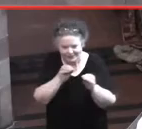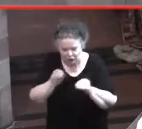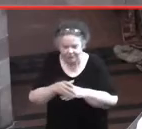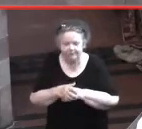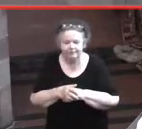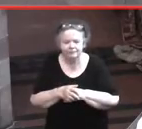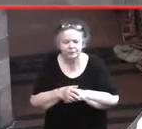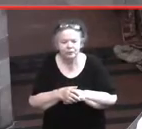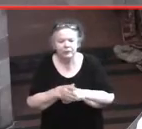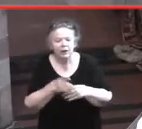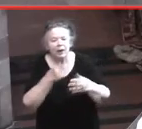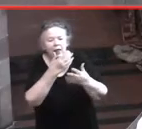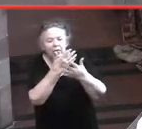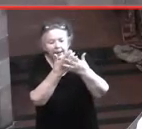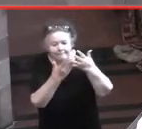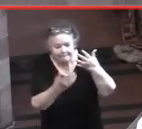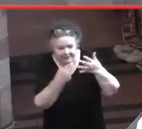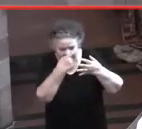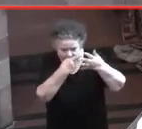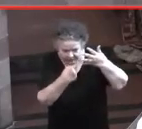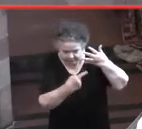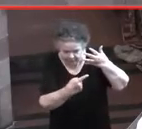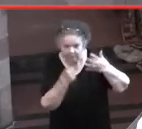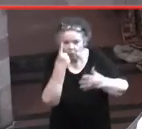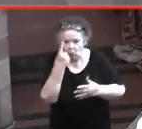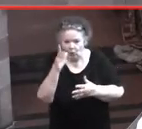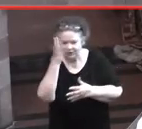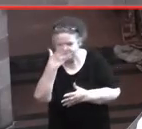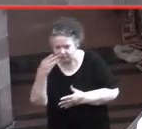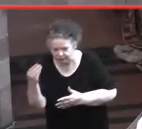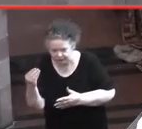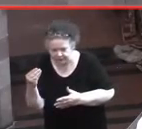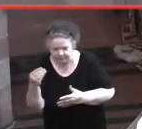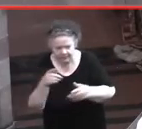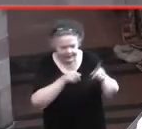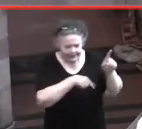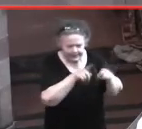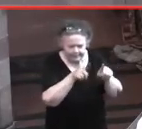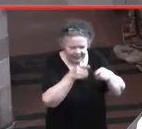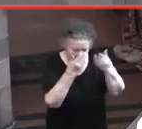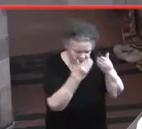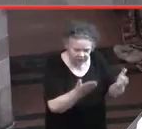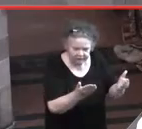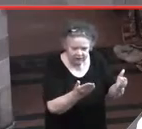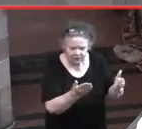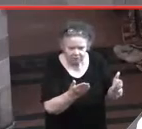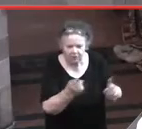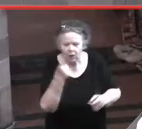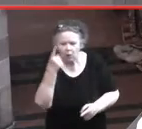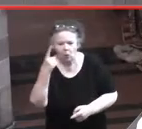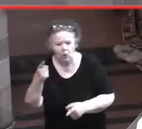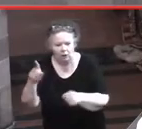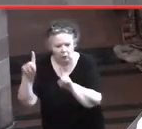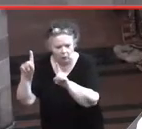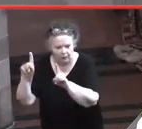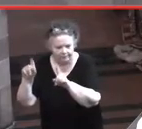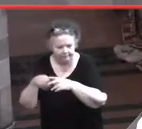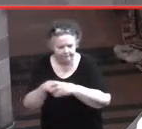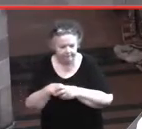Now there are varieties of gifts, but the same Spirit. Varieties of services, but the same